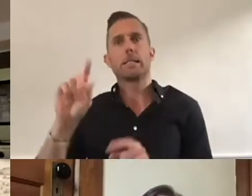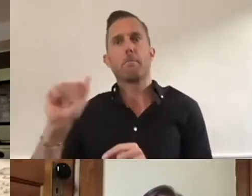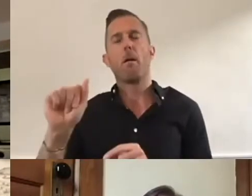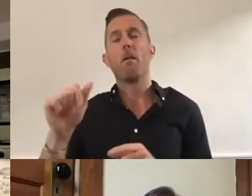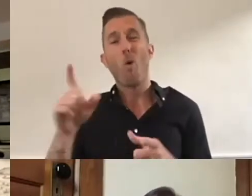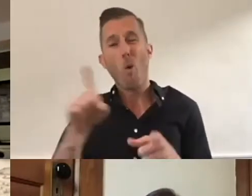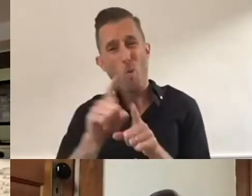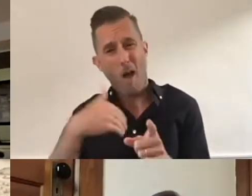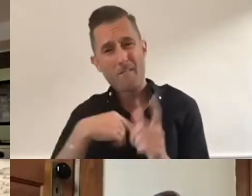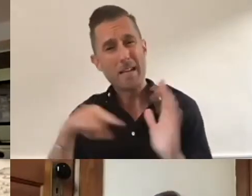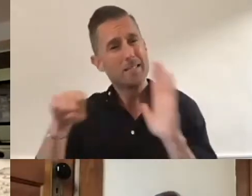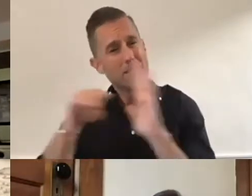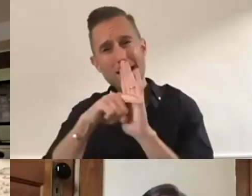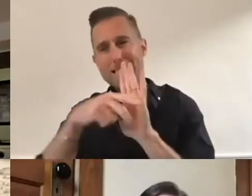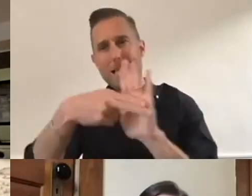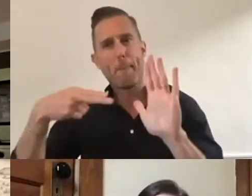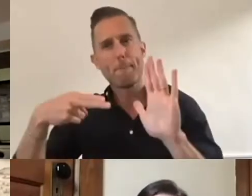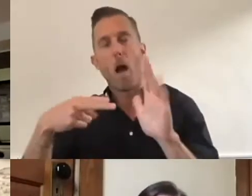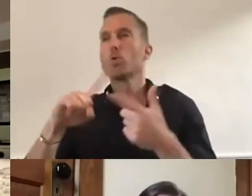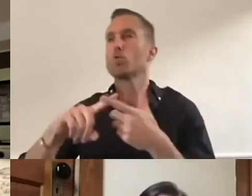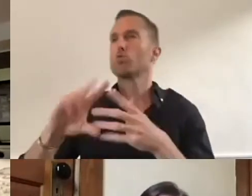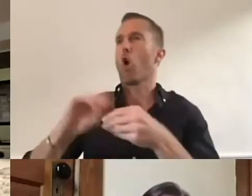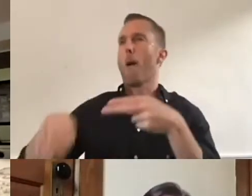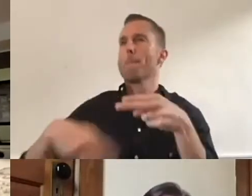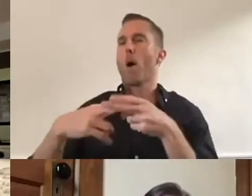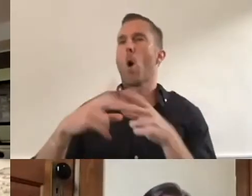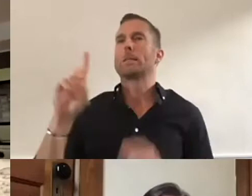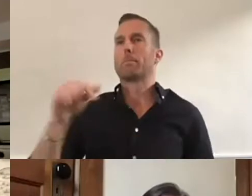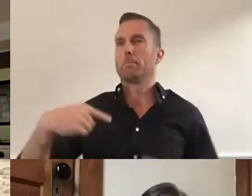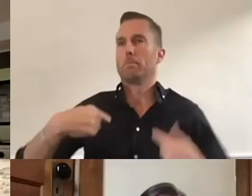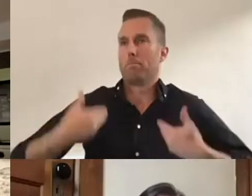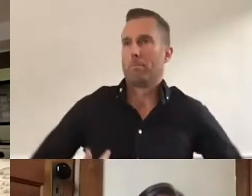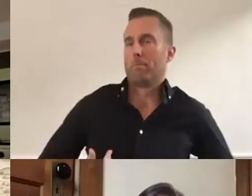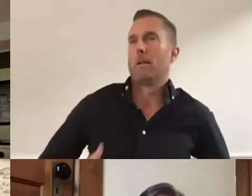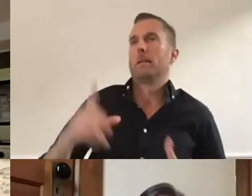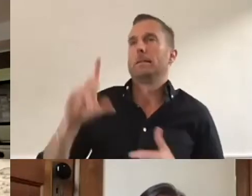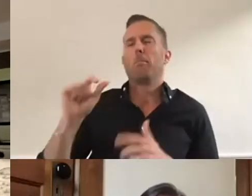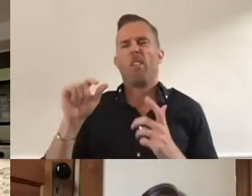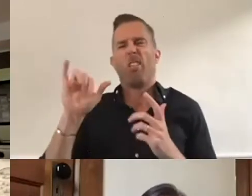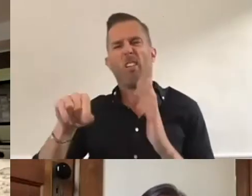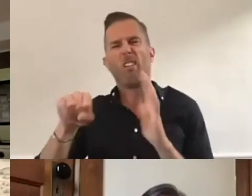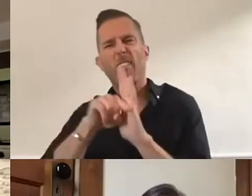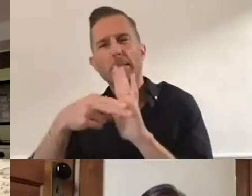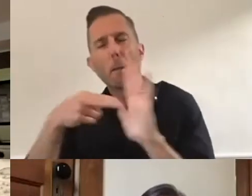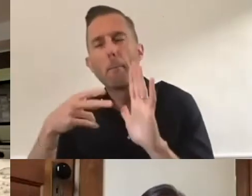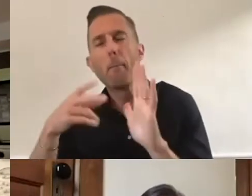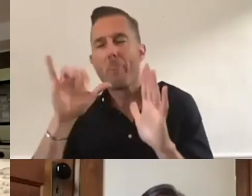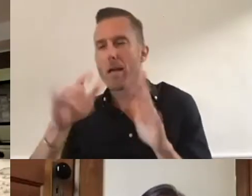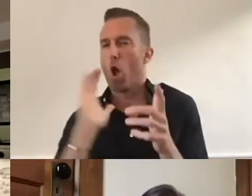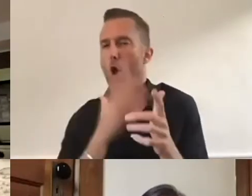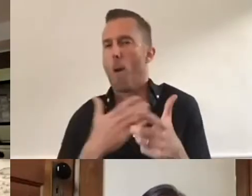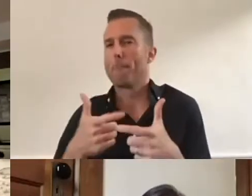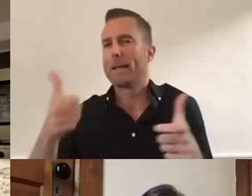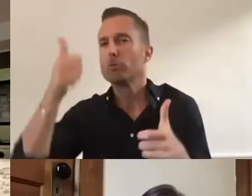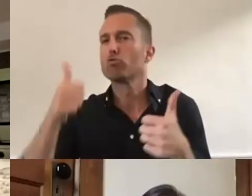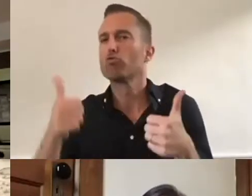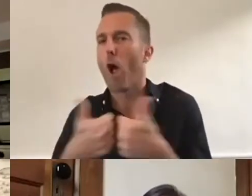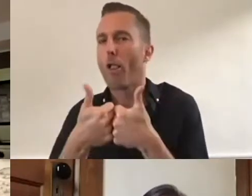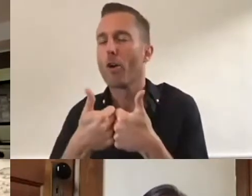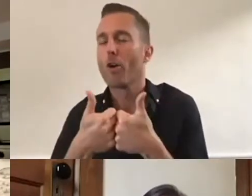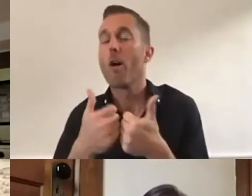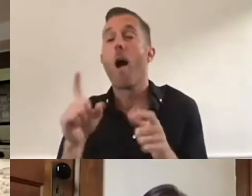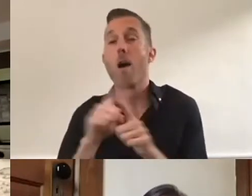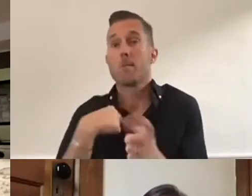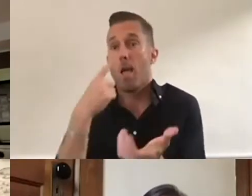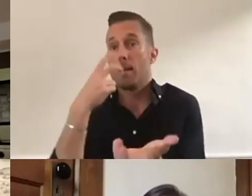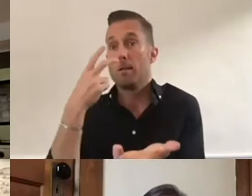about disability is probably the biggest challenge. And that what I've seen is that the more